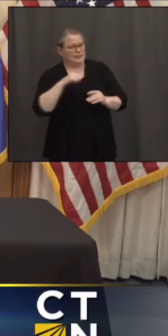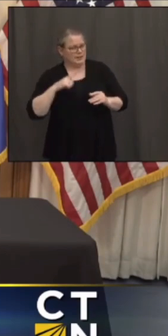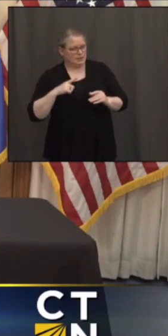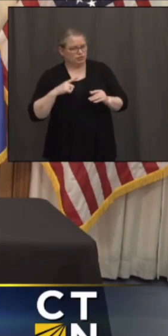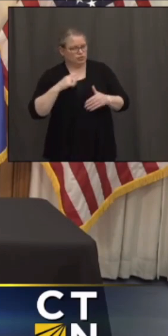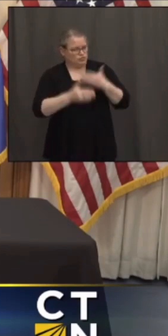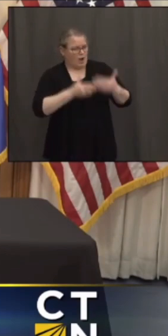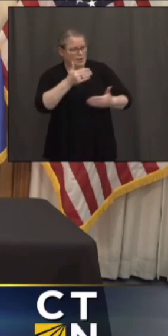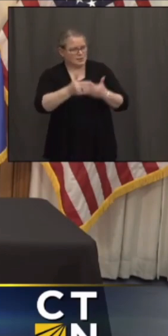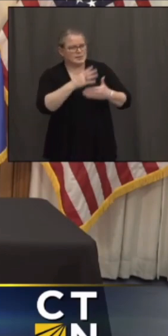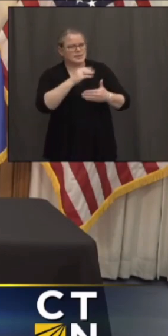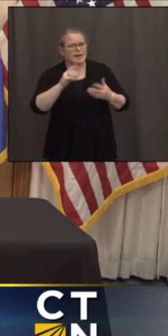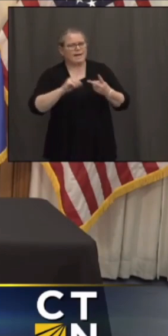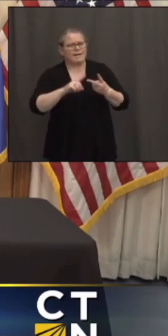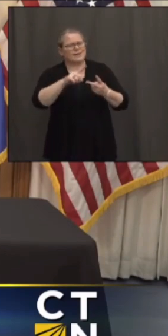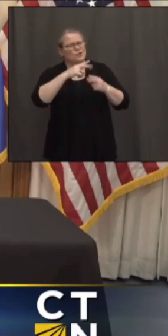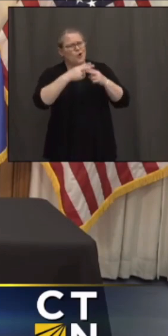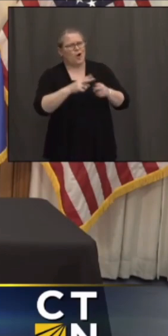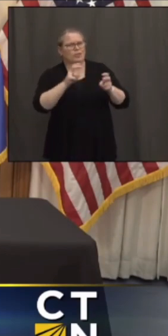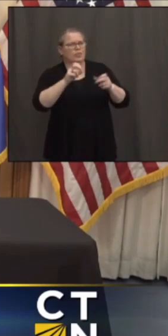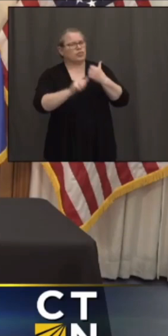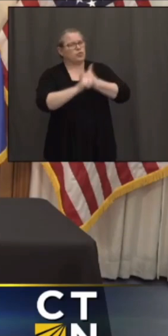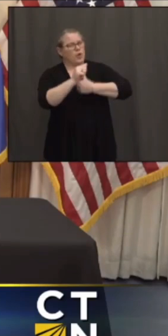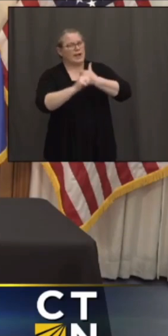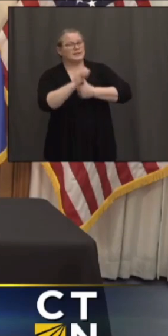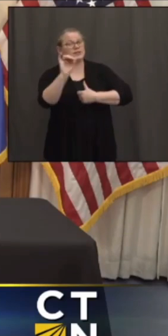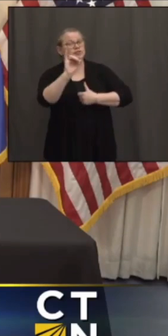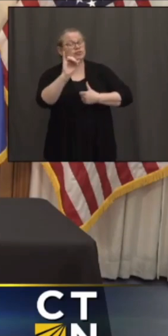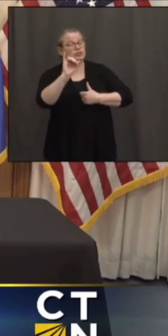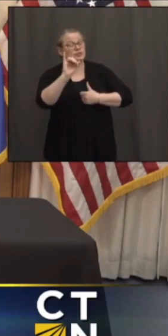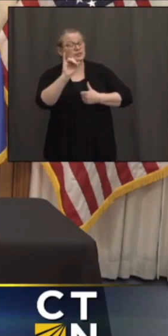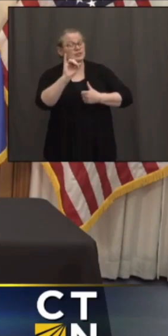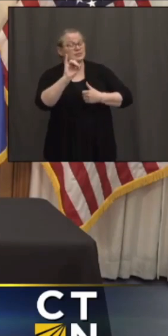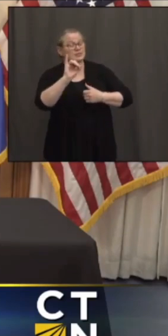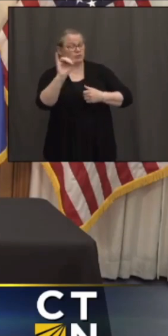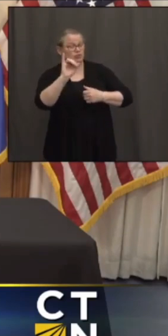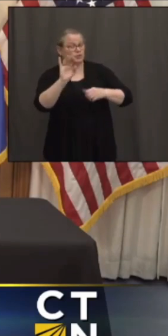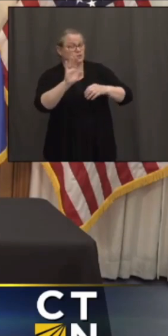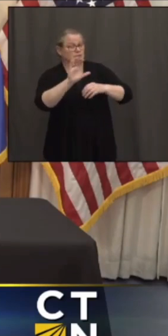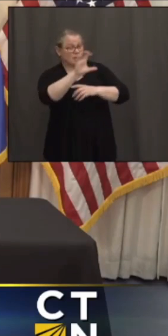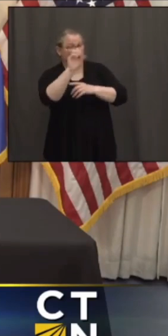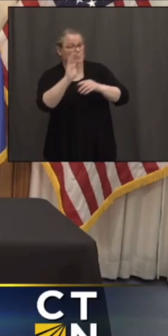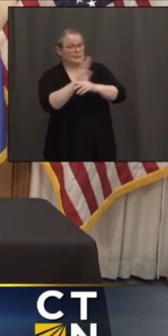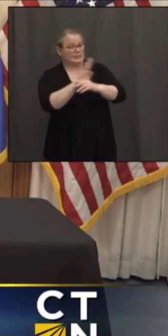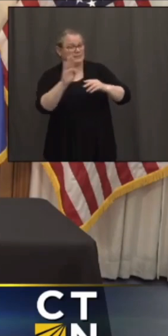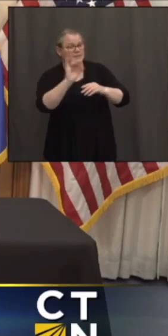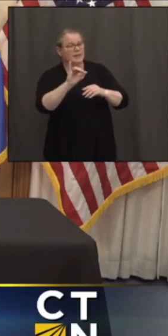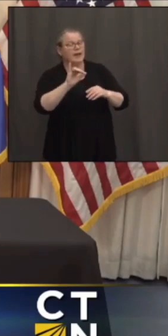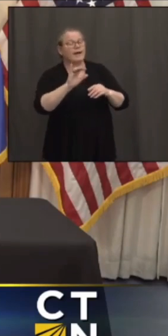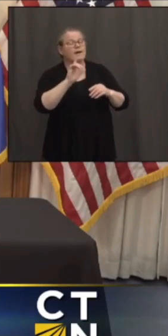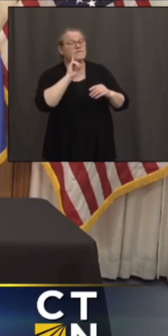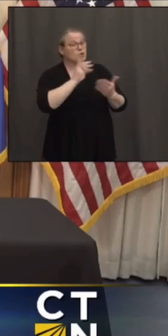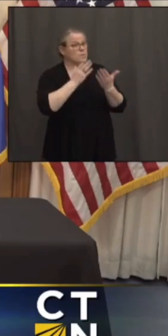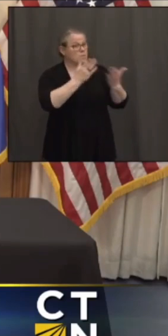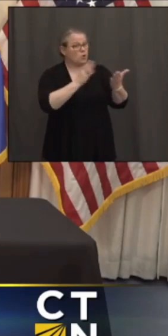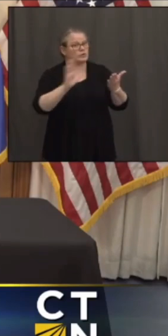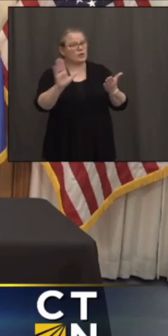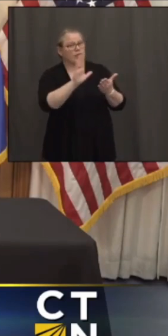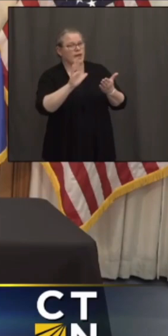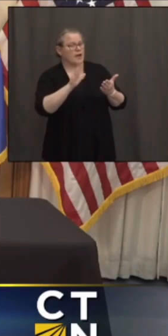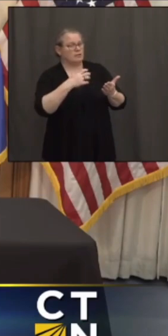guess you could call them threats from the insurance industry in regards to the proposal, or how would you, I guess, characterize their